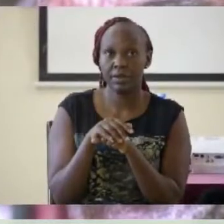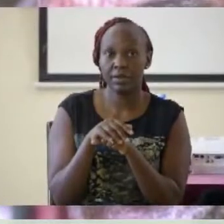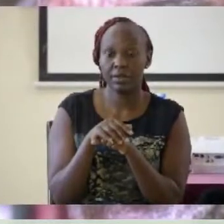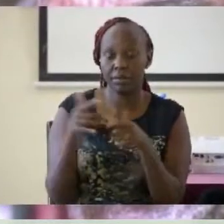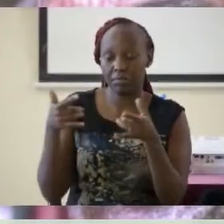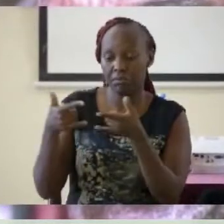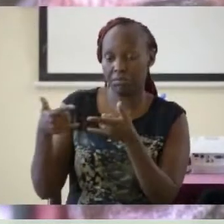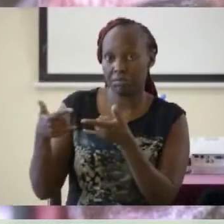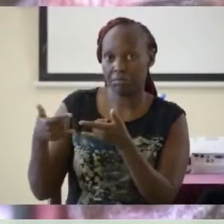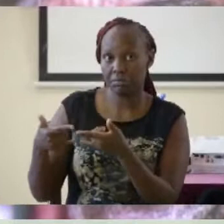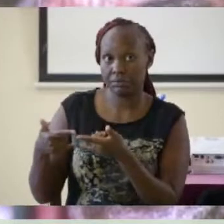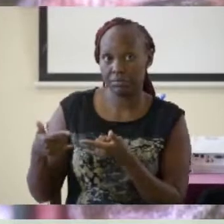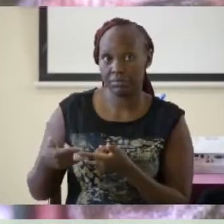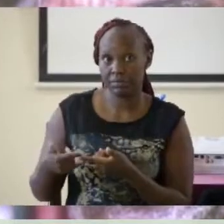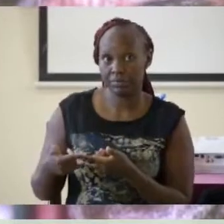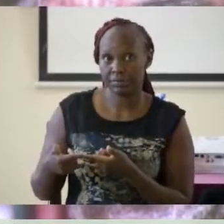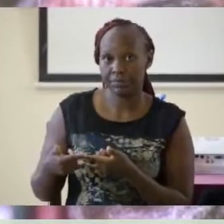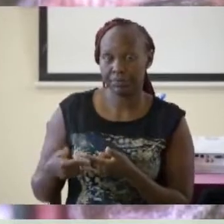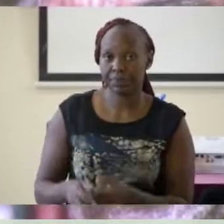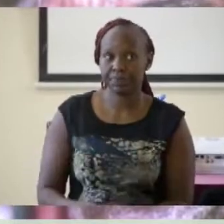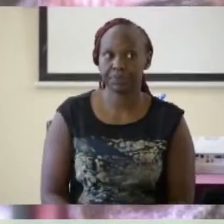loopholes,